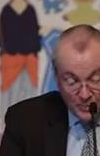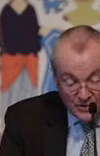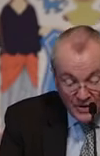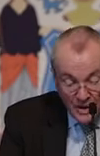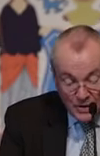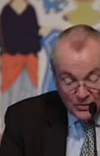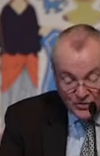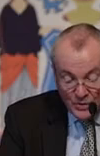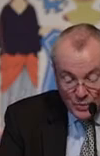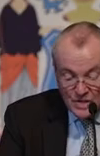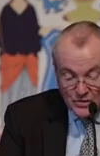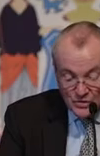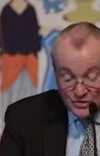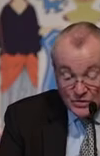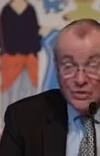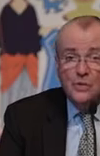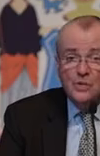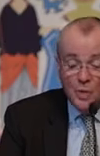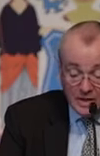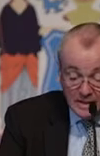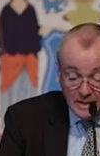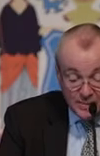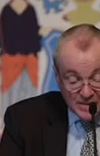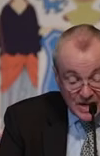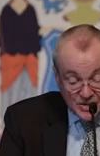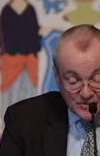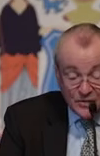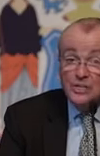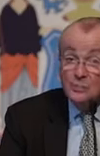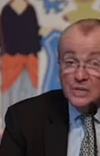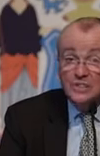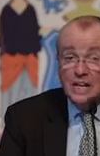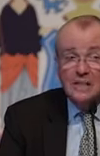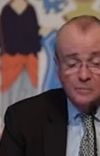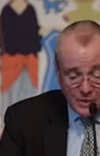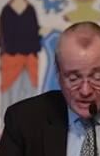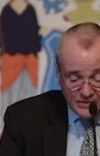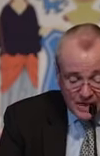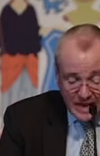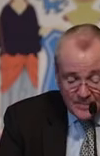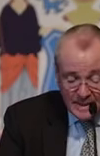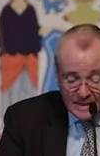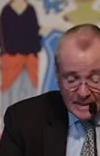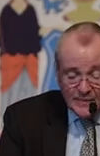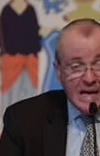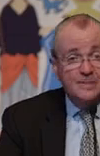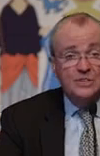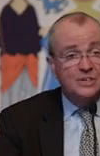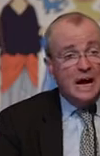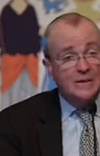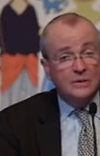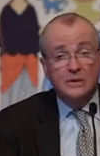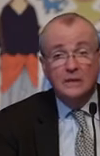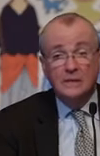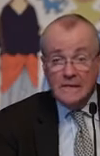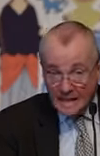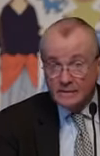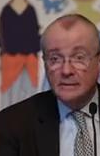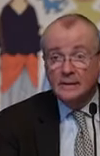need help with, but also on the resources to do this work, potentially for an extended period of time, in the absence of